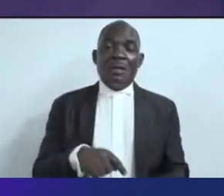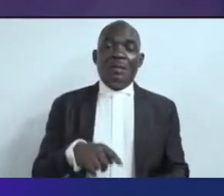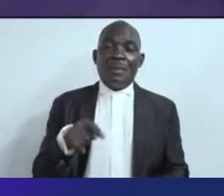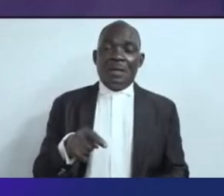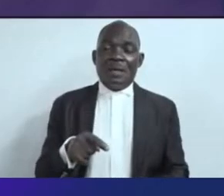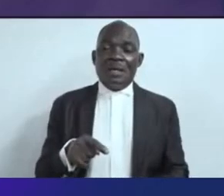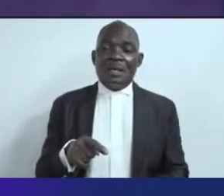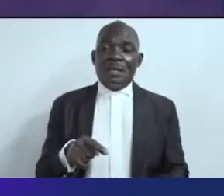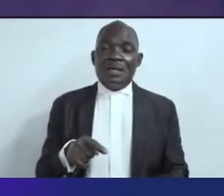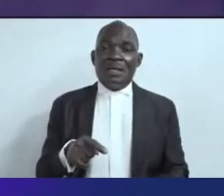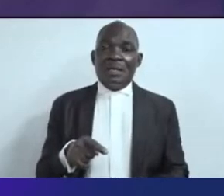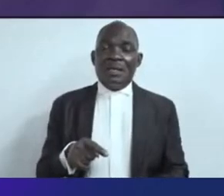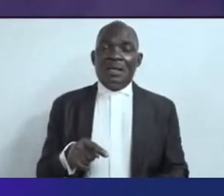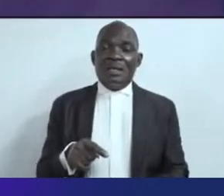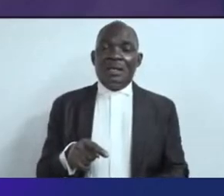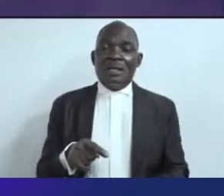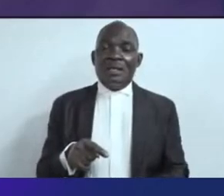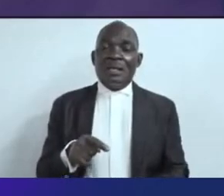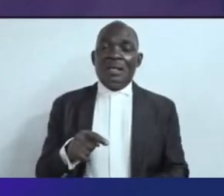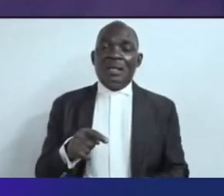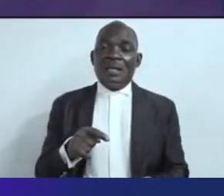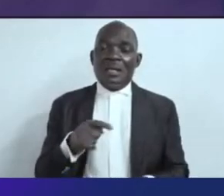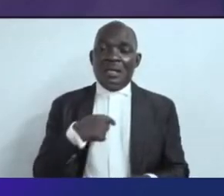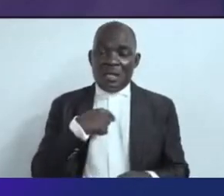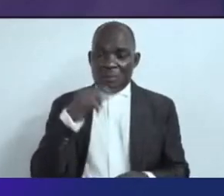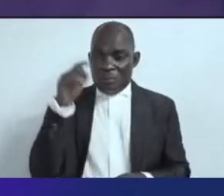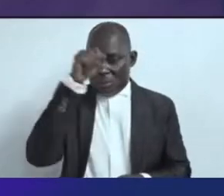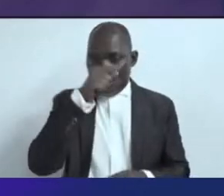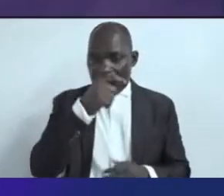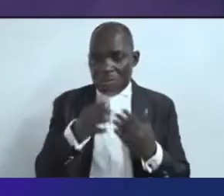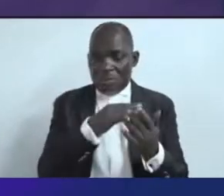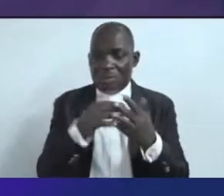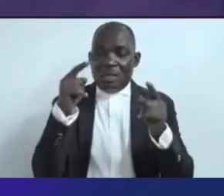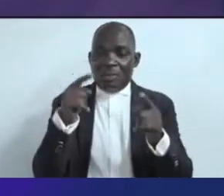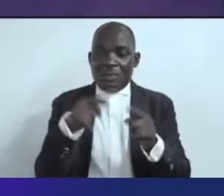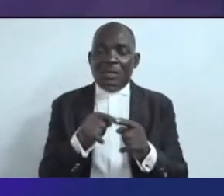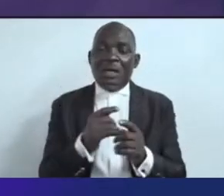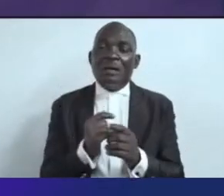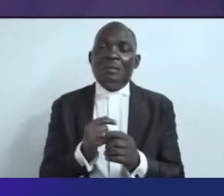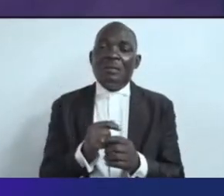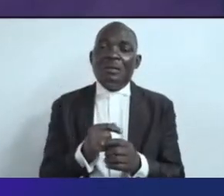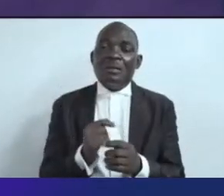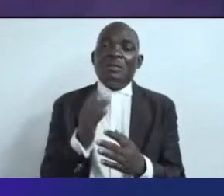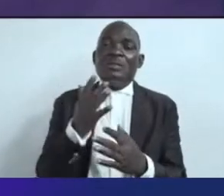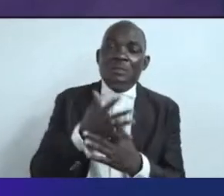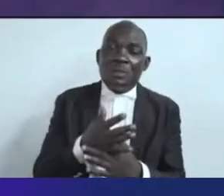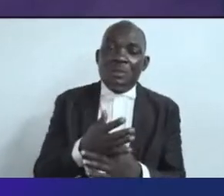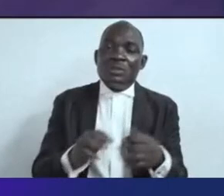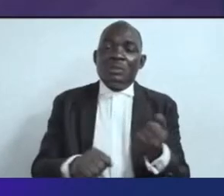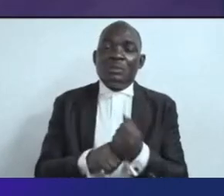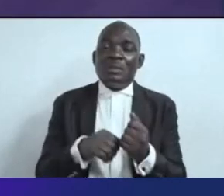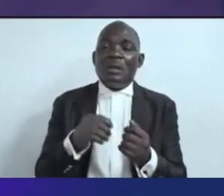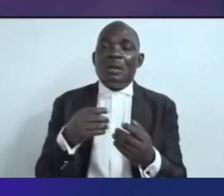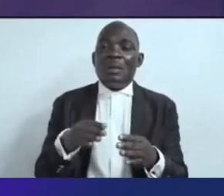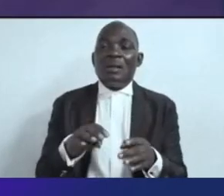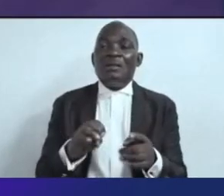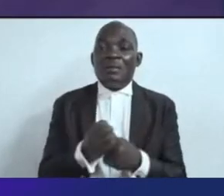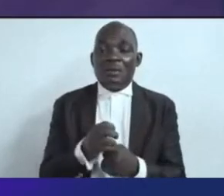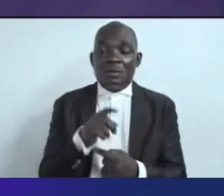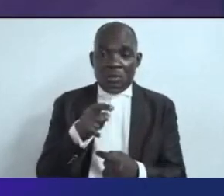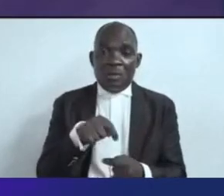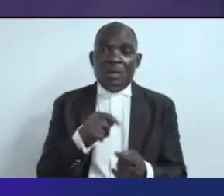you in advance whether we will be upping our interventions on the market or not. I think that you have to